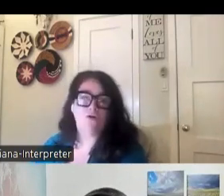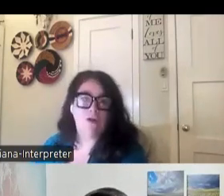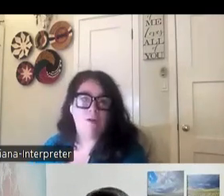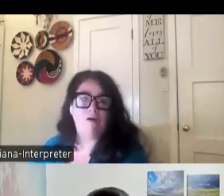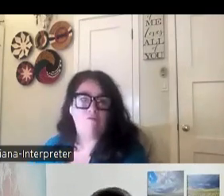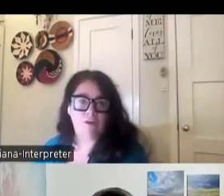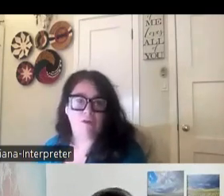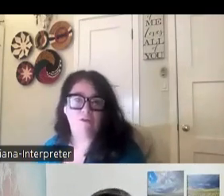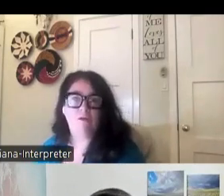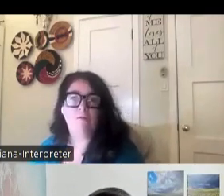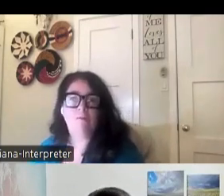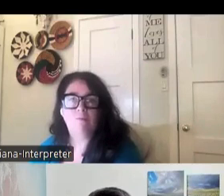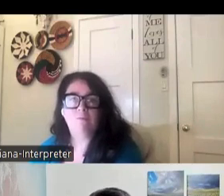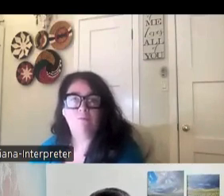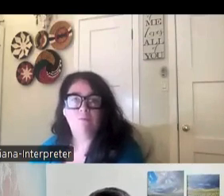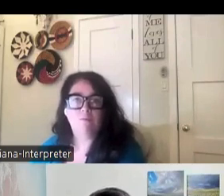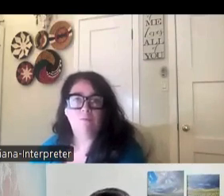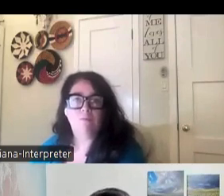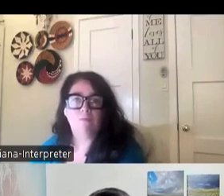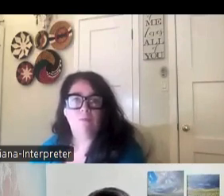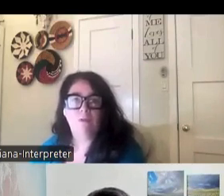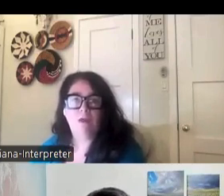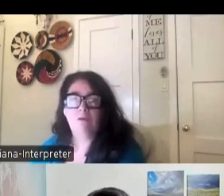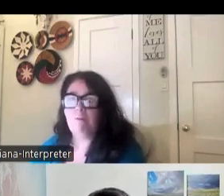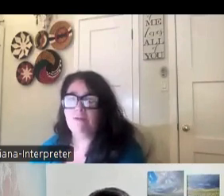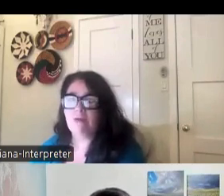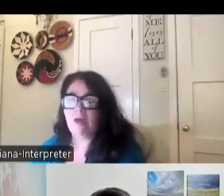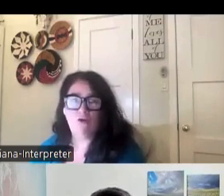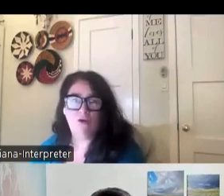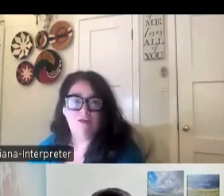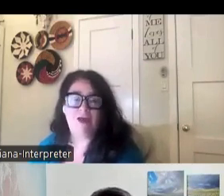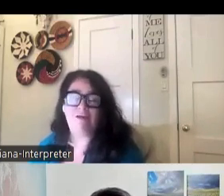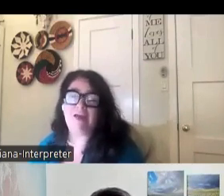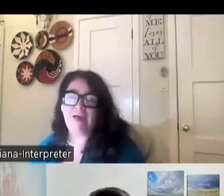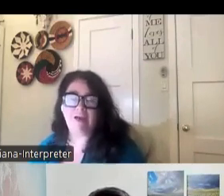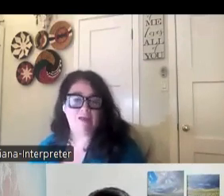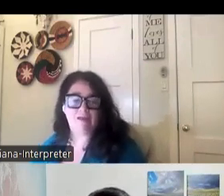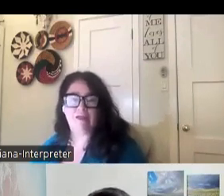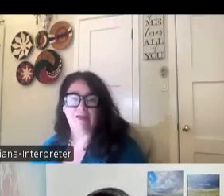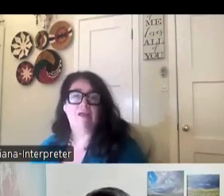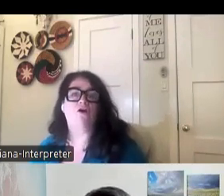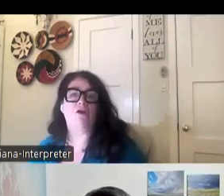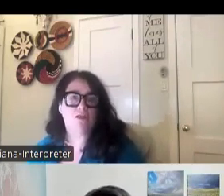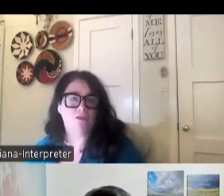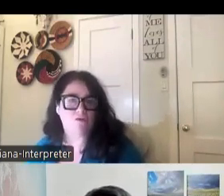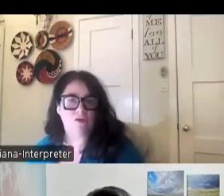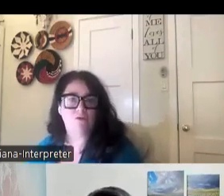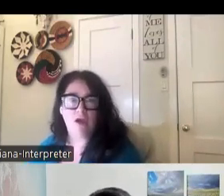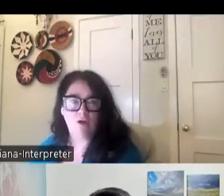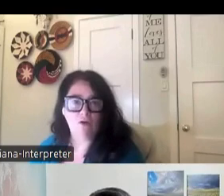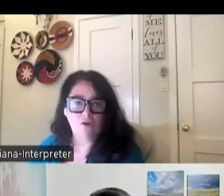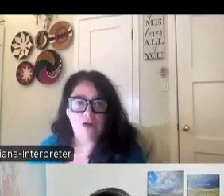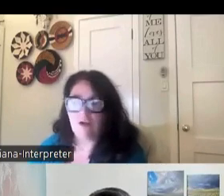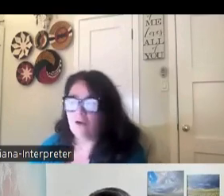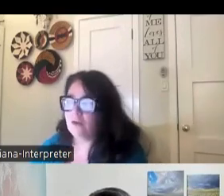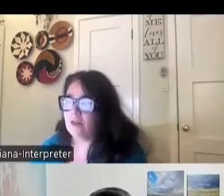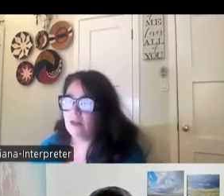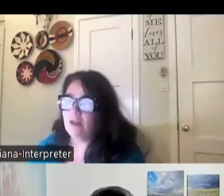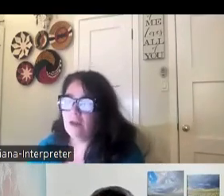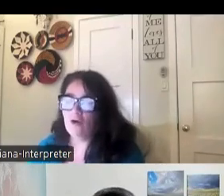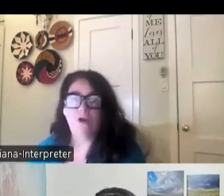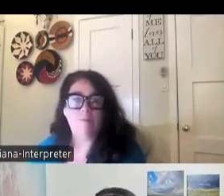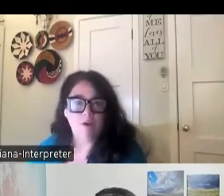of war? Honestly, we don't know at this point, and this is what the primary reason why we are not quite certain what might happen with coastal